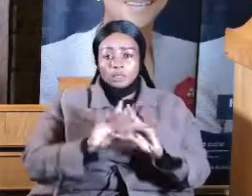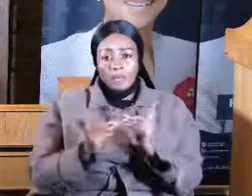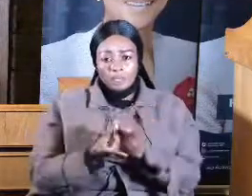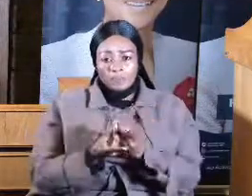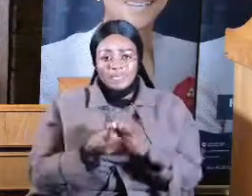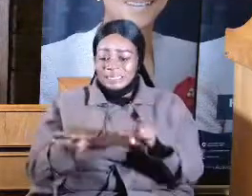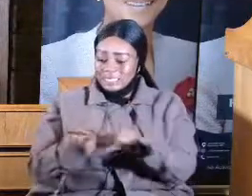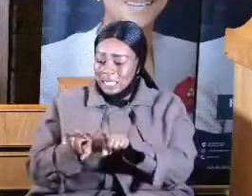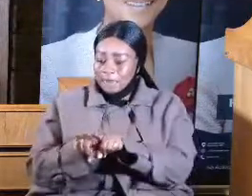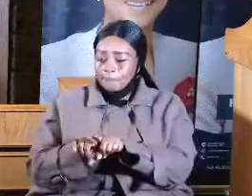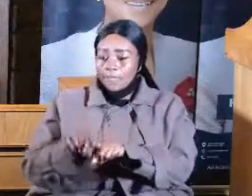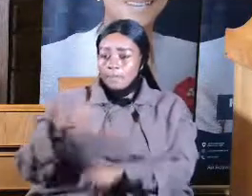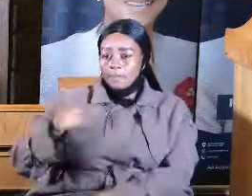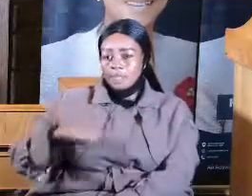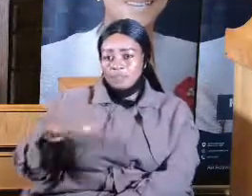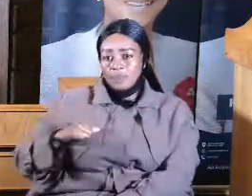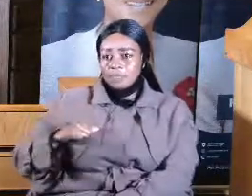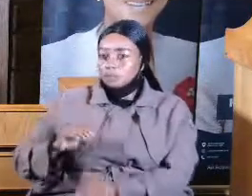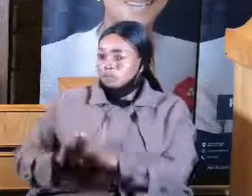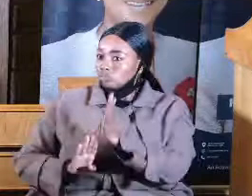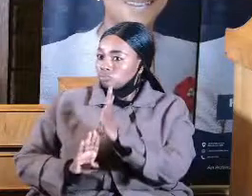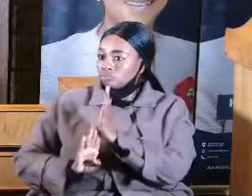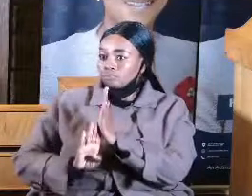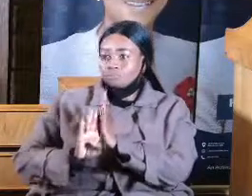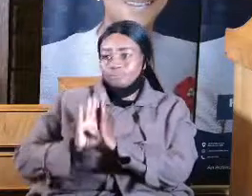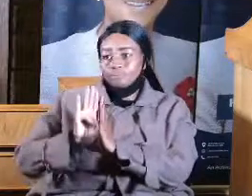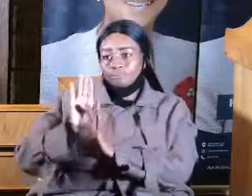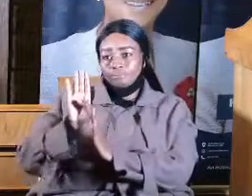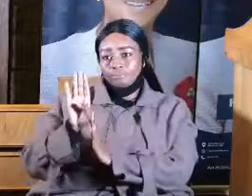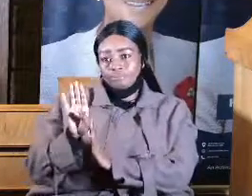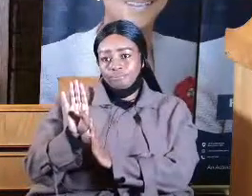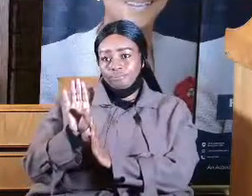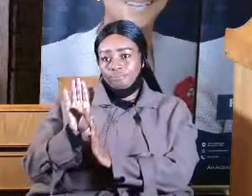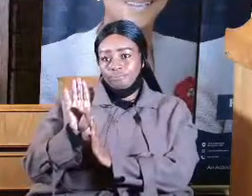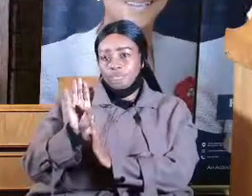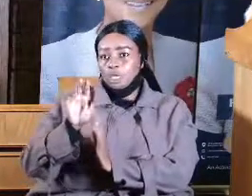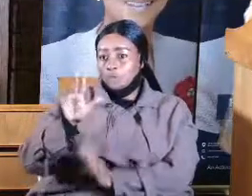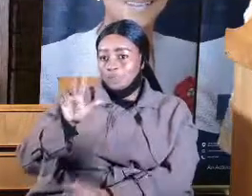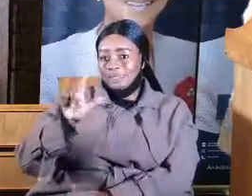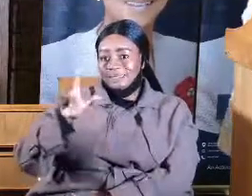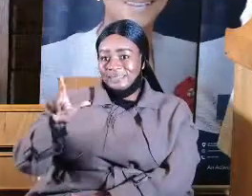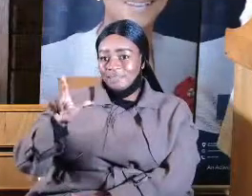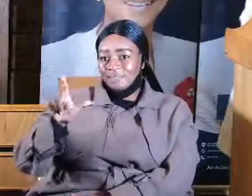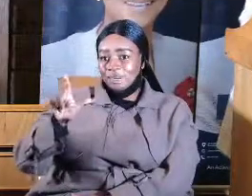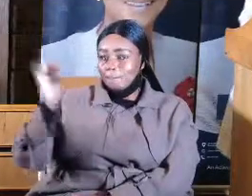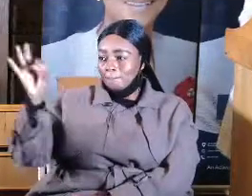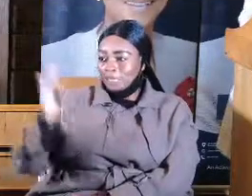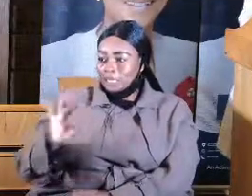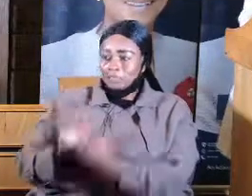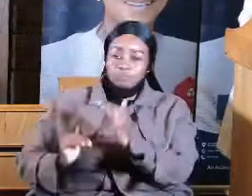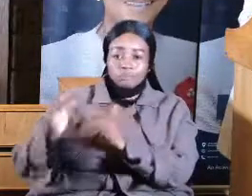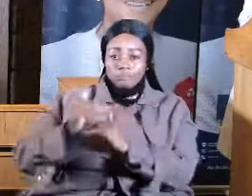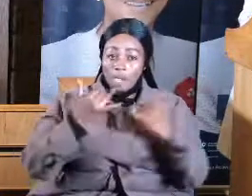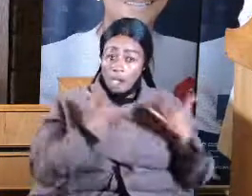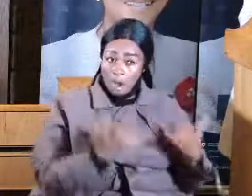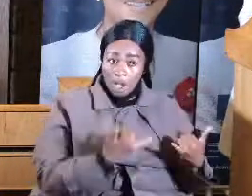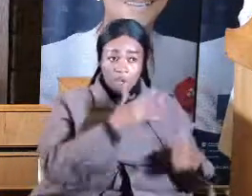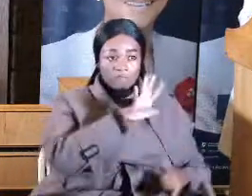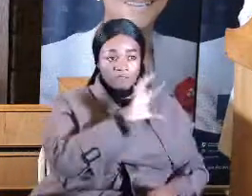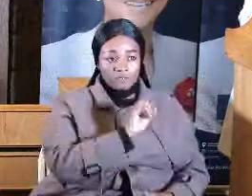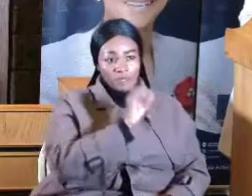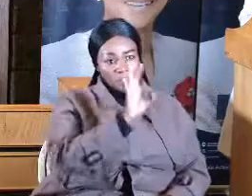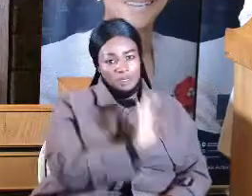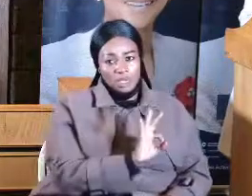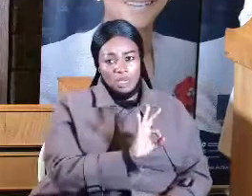in municipalities has increased beyond 27% to above 50%. We